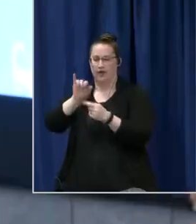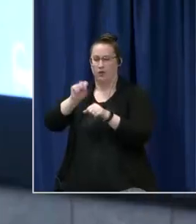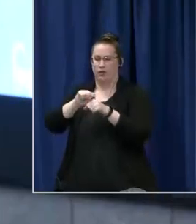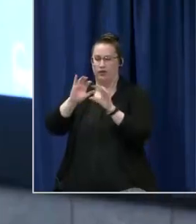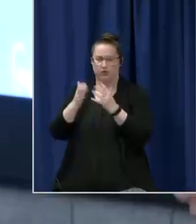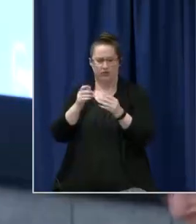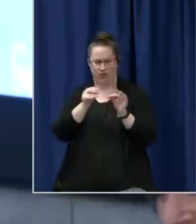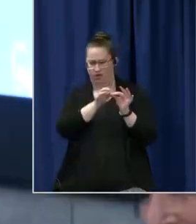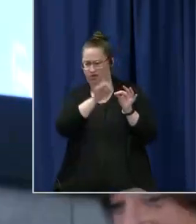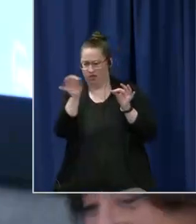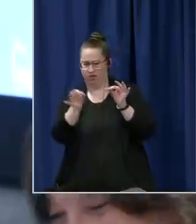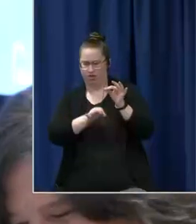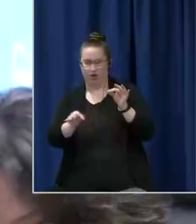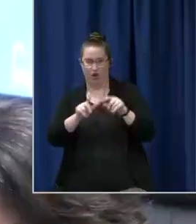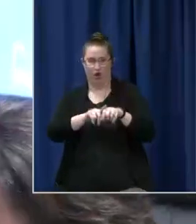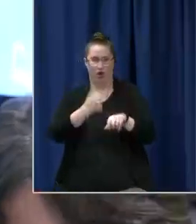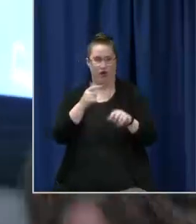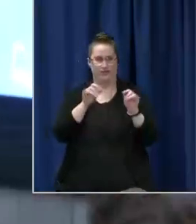that's...